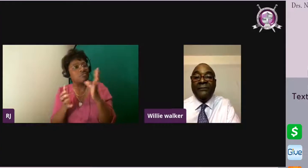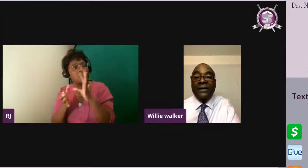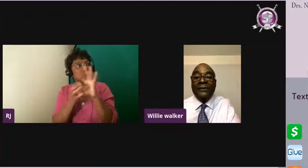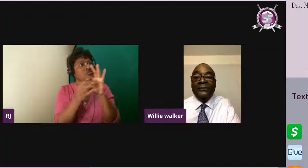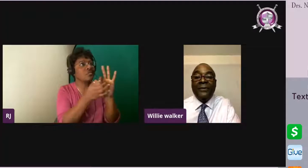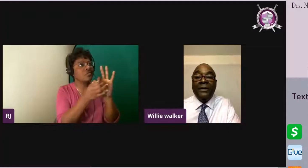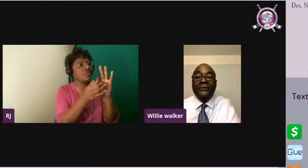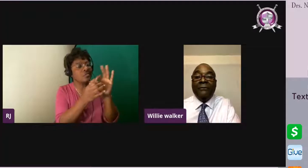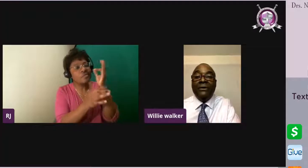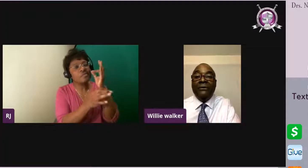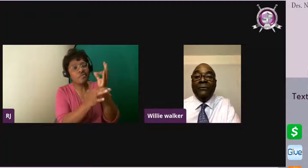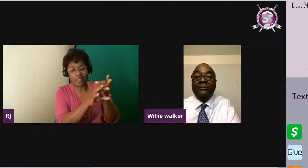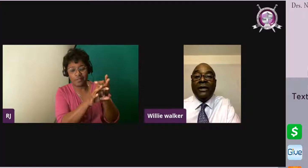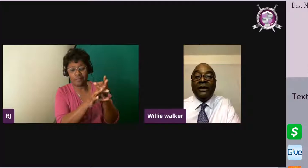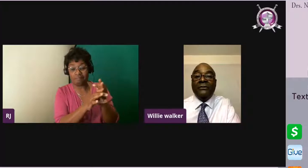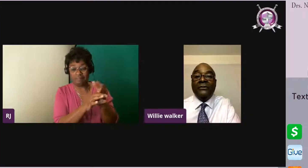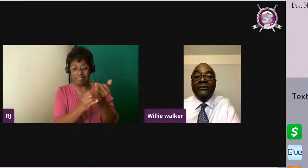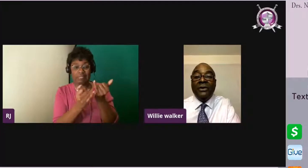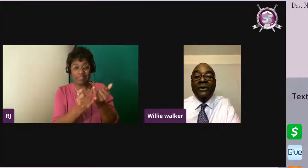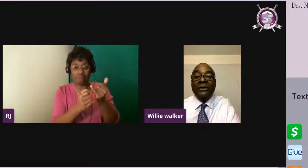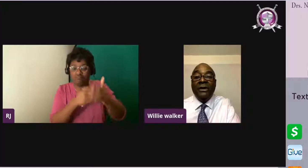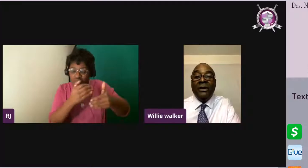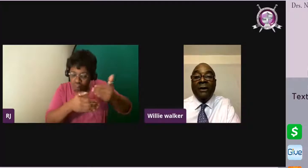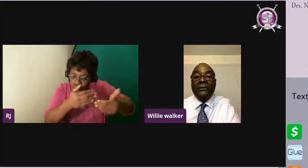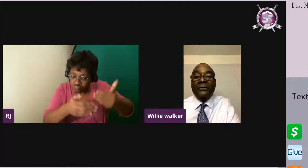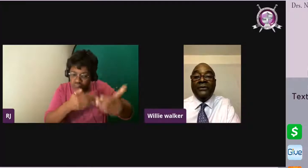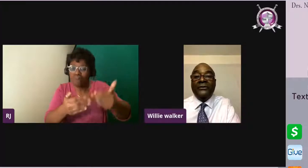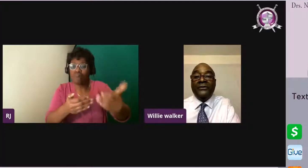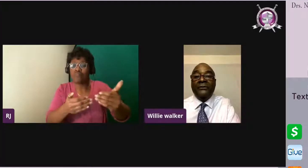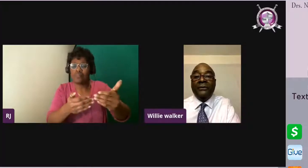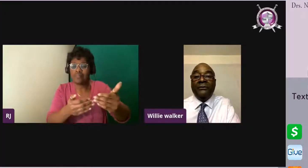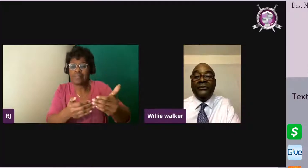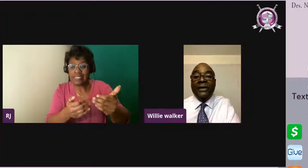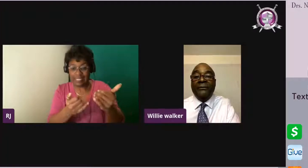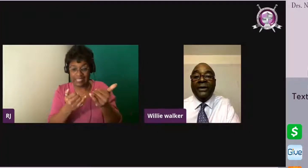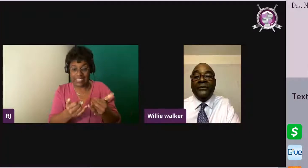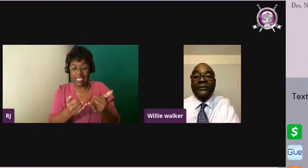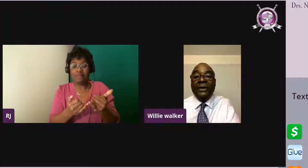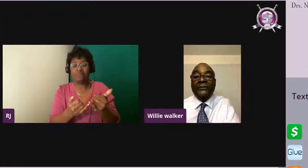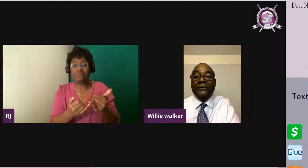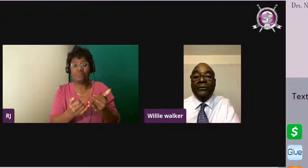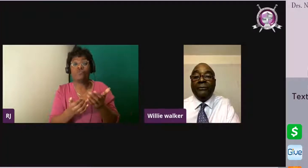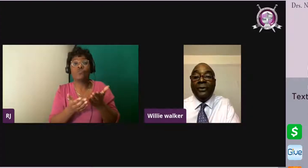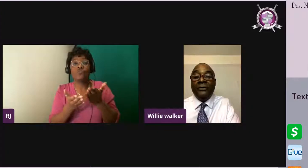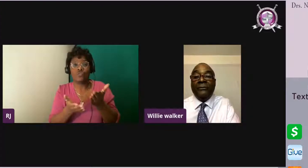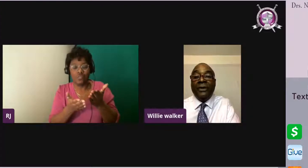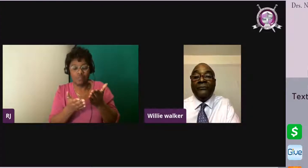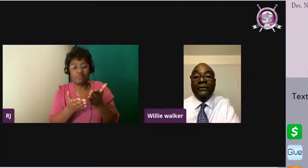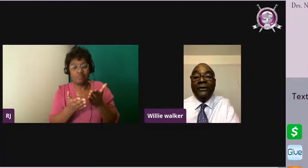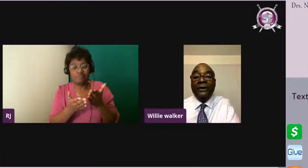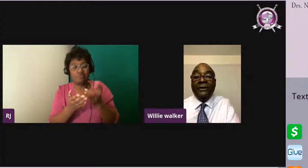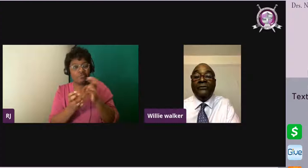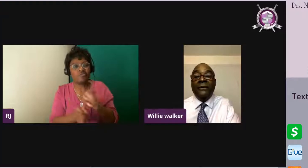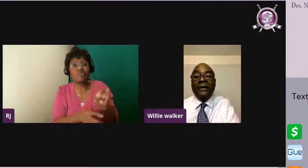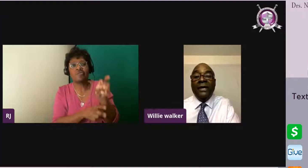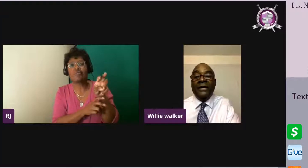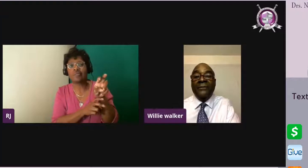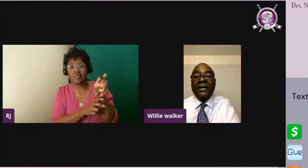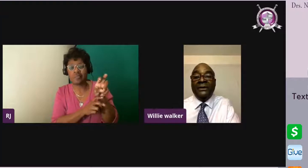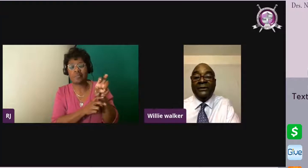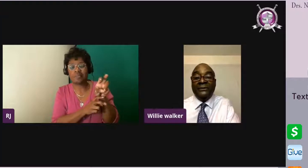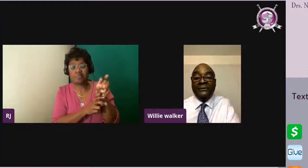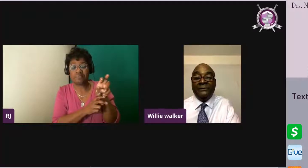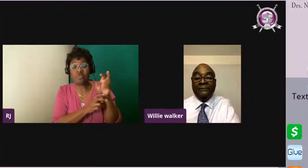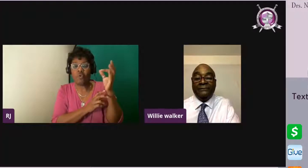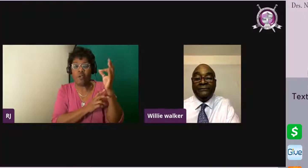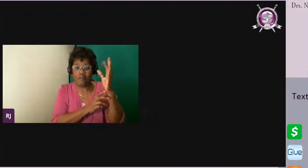Amen. Amen. So we're going to move right along this morning. I'm going to turn the service over to our pastor, Pastor Napoleon Bradford. Let's be with a heart.